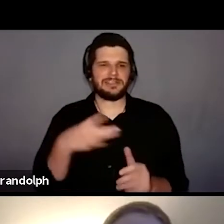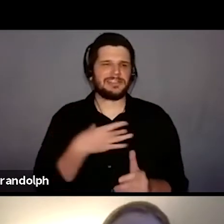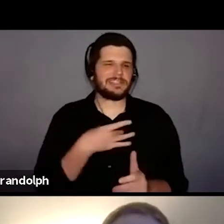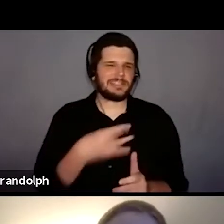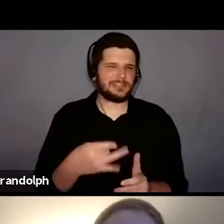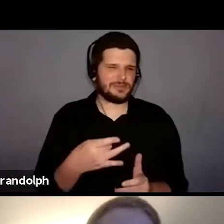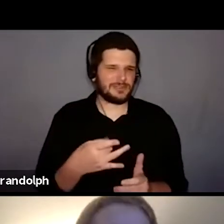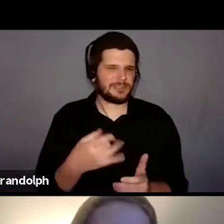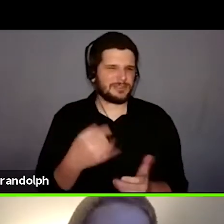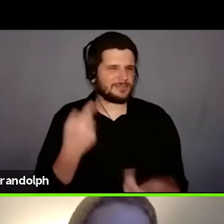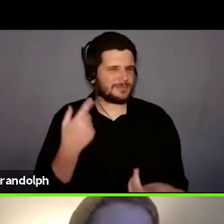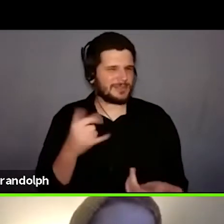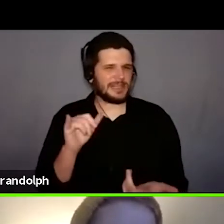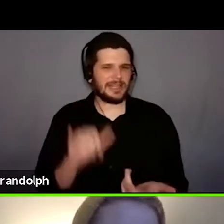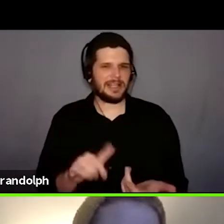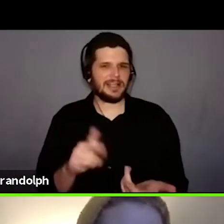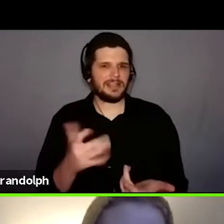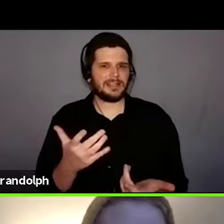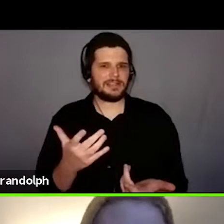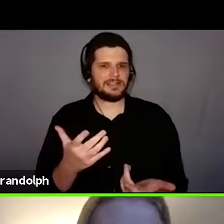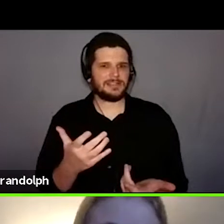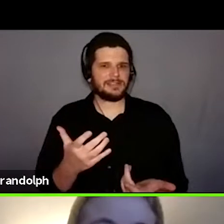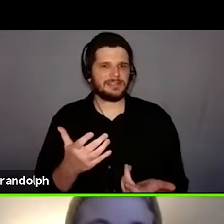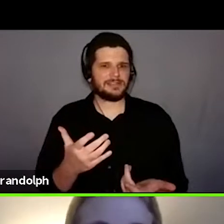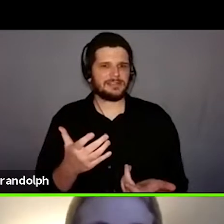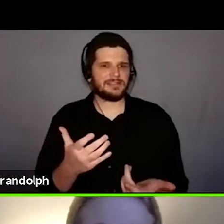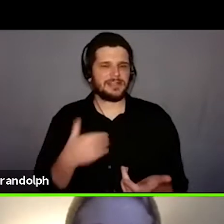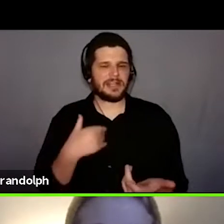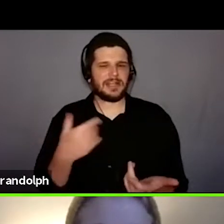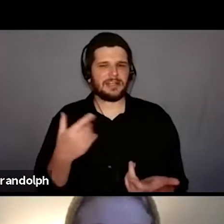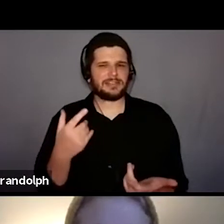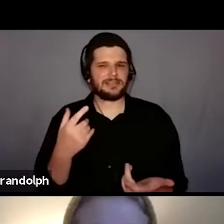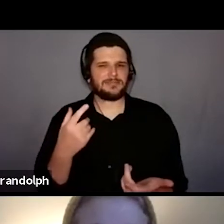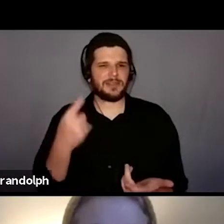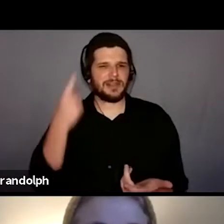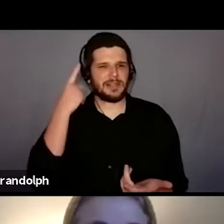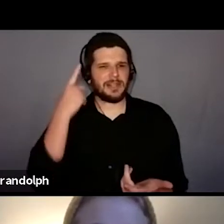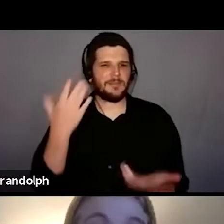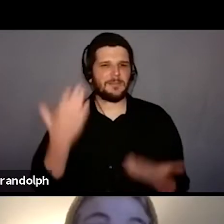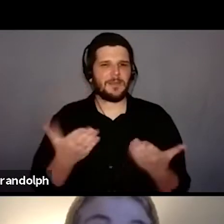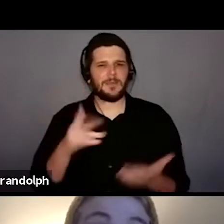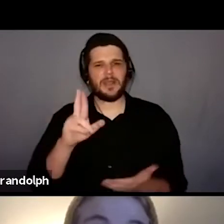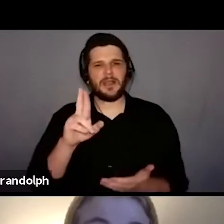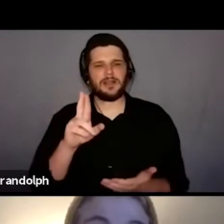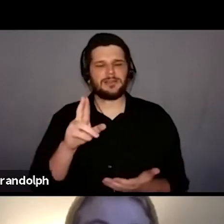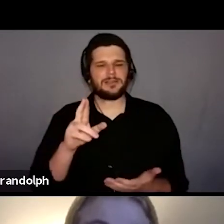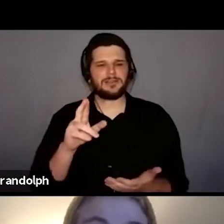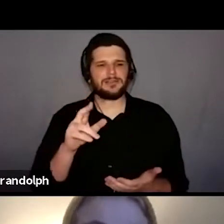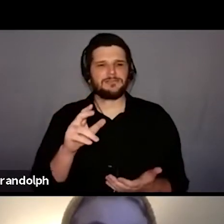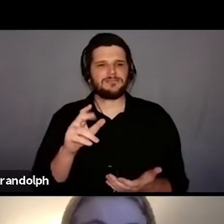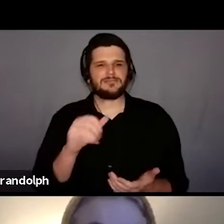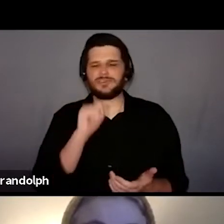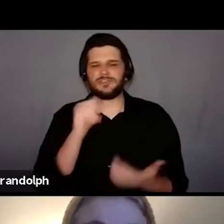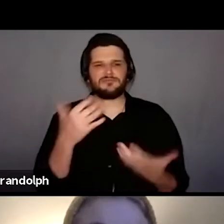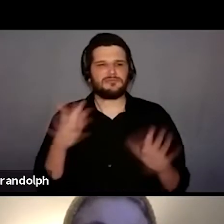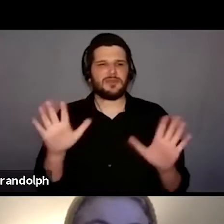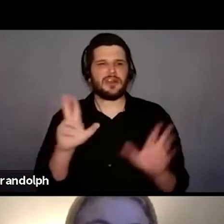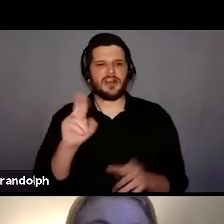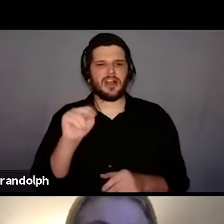interesting that it's like, I suppose maybe like undesirable for able people in